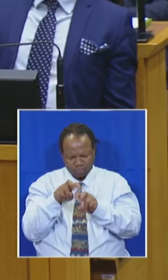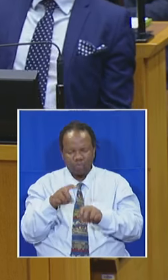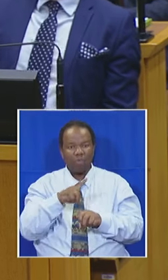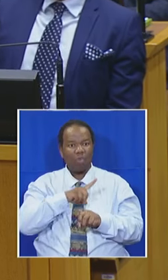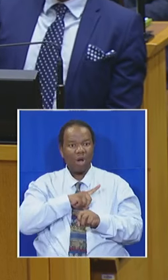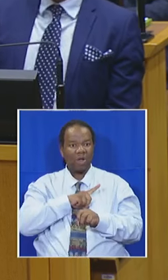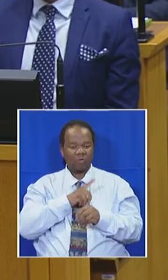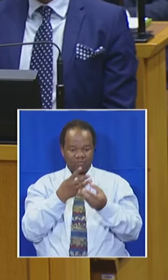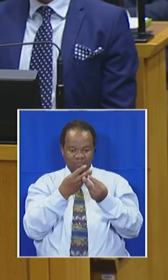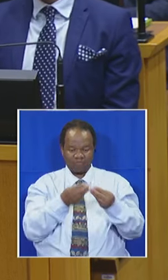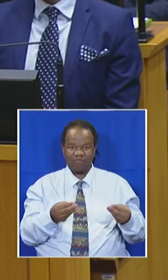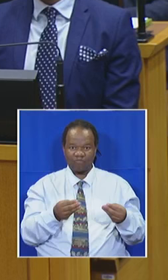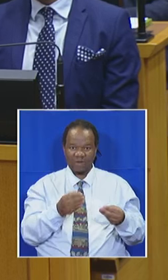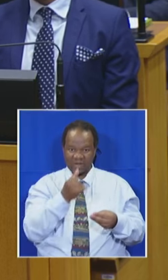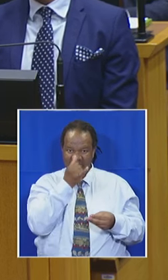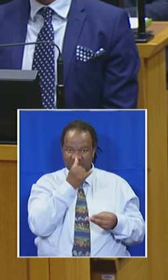Asikwazi ukuthi silwa nobulelesi